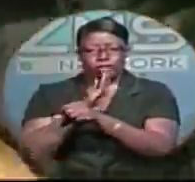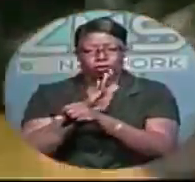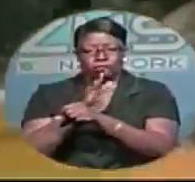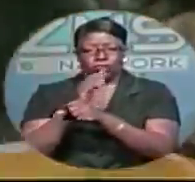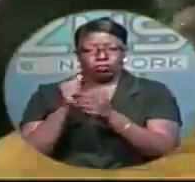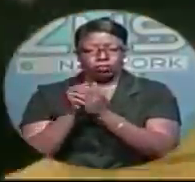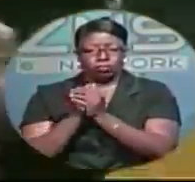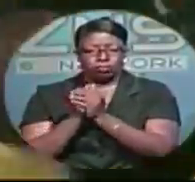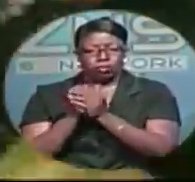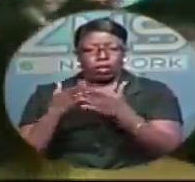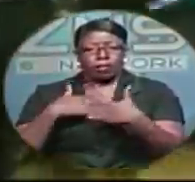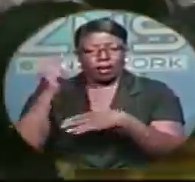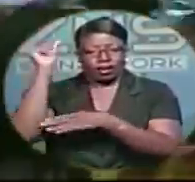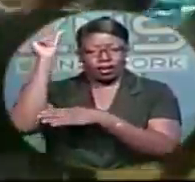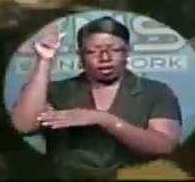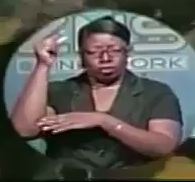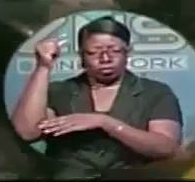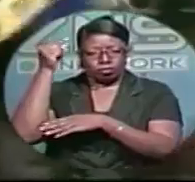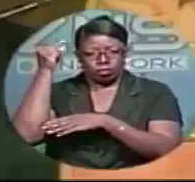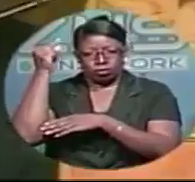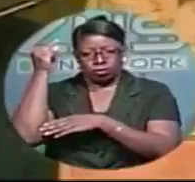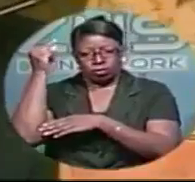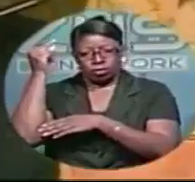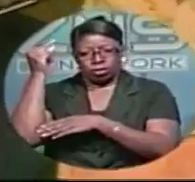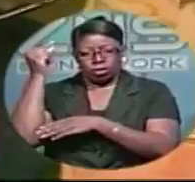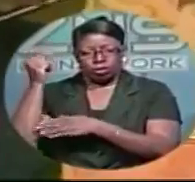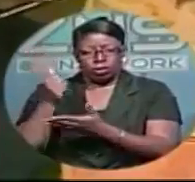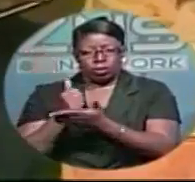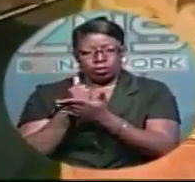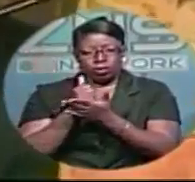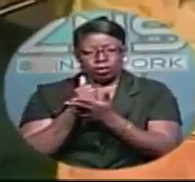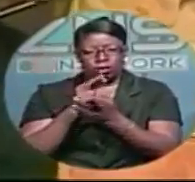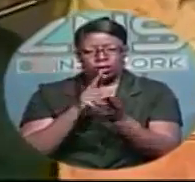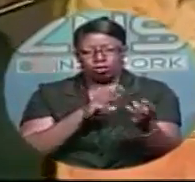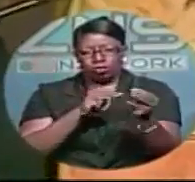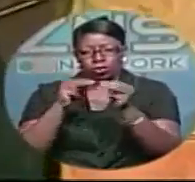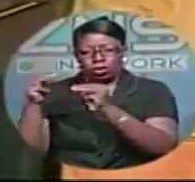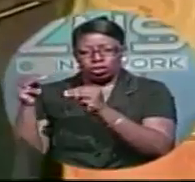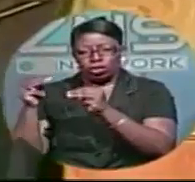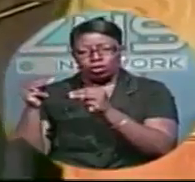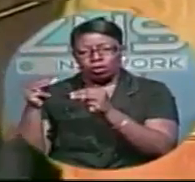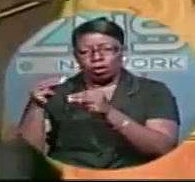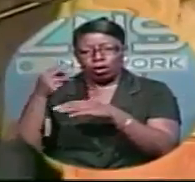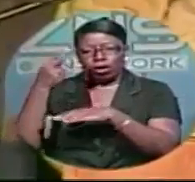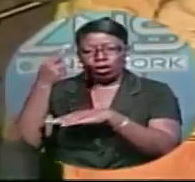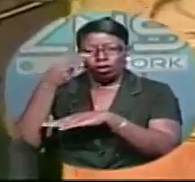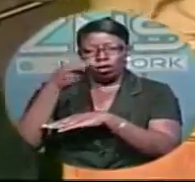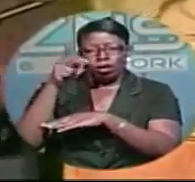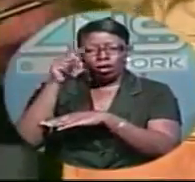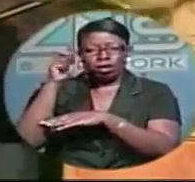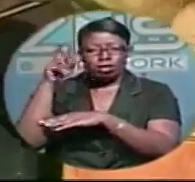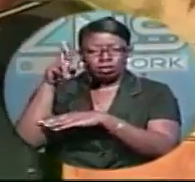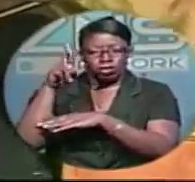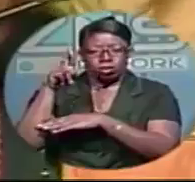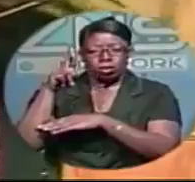government will facilitate the relocation of the residents of Hunters and surrounding